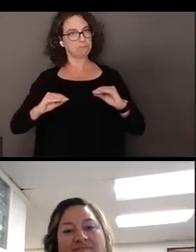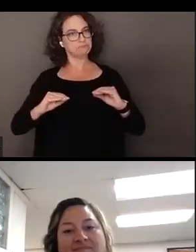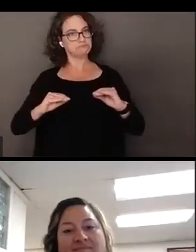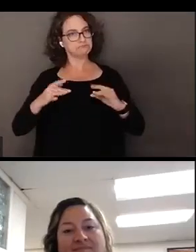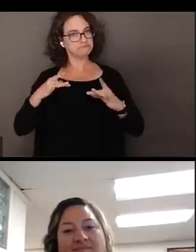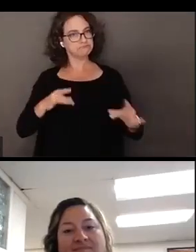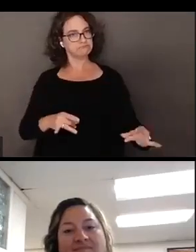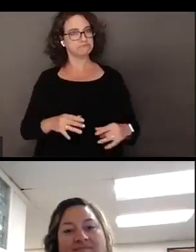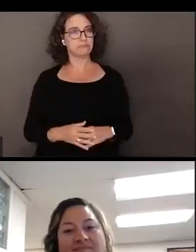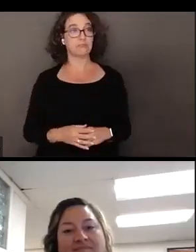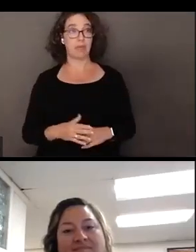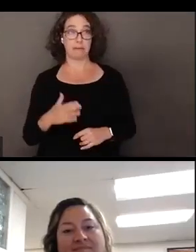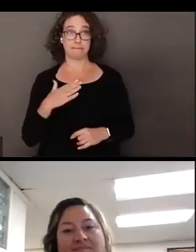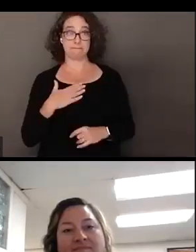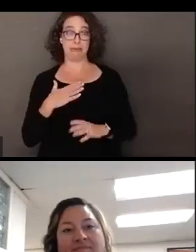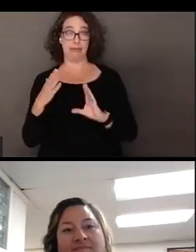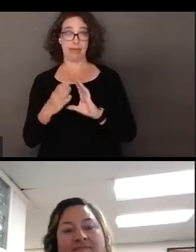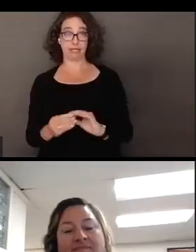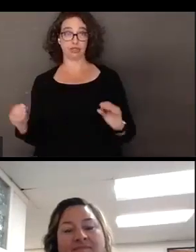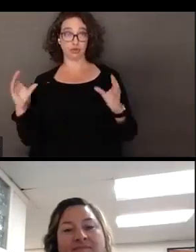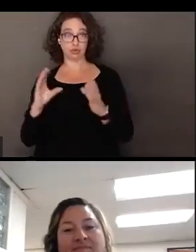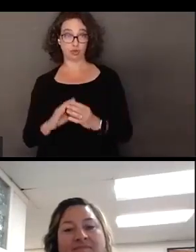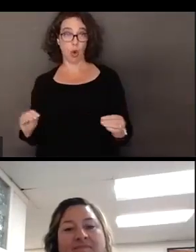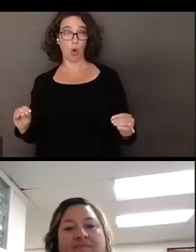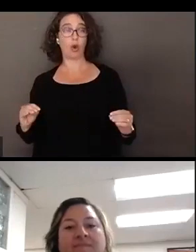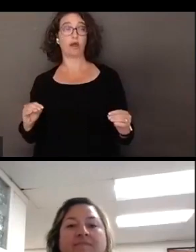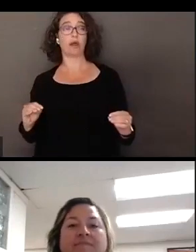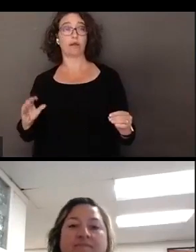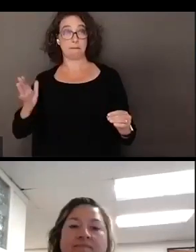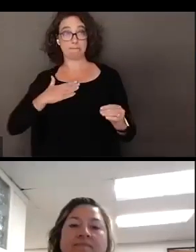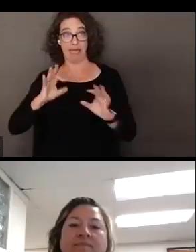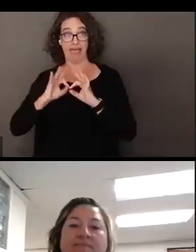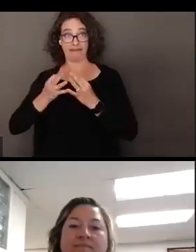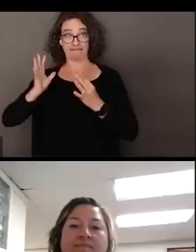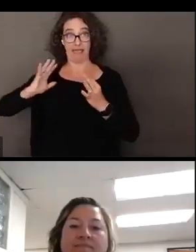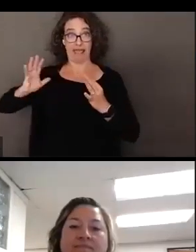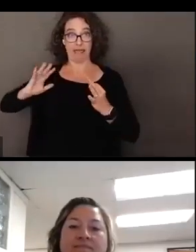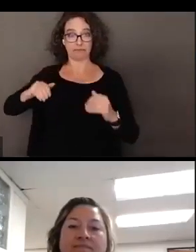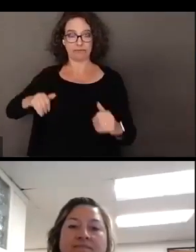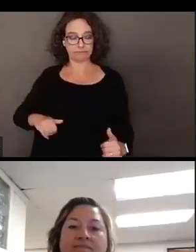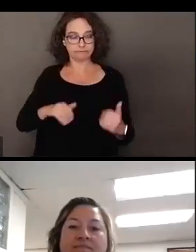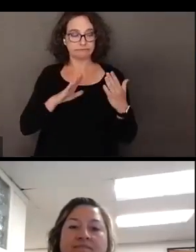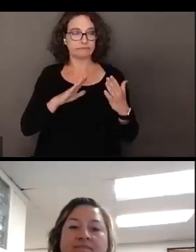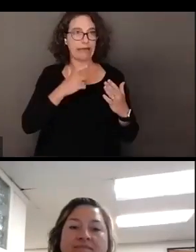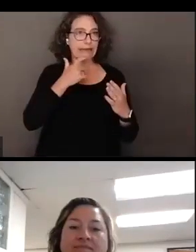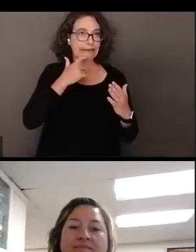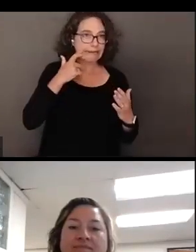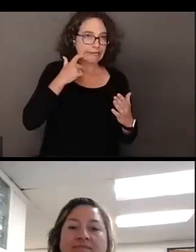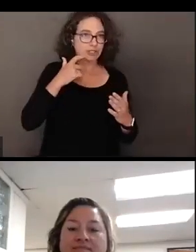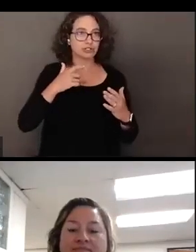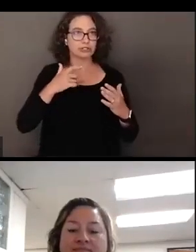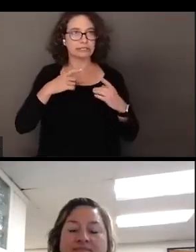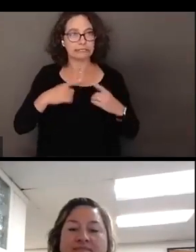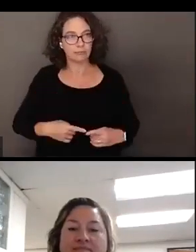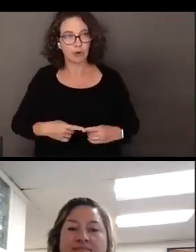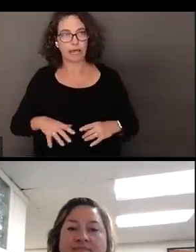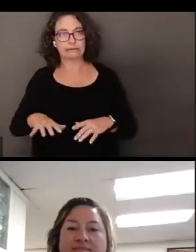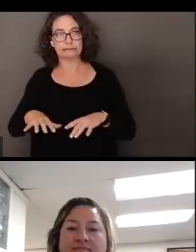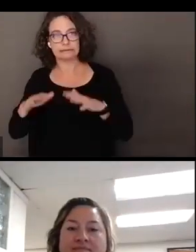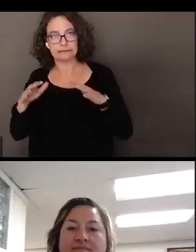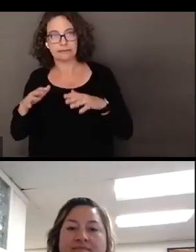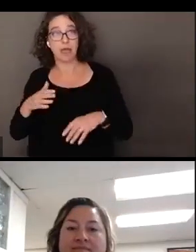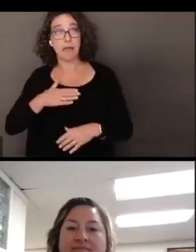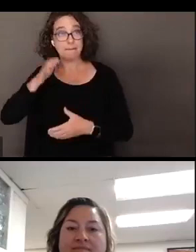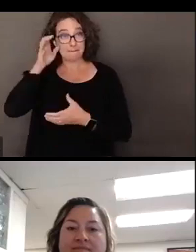my family is one that faces addiction, depression, anxiety. My husband and I are in marriage counseling,